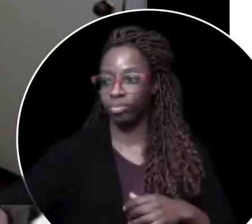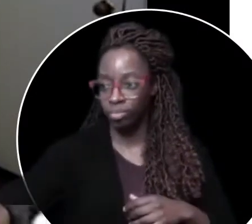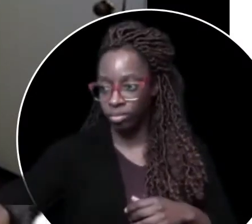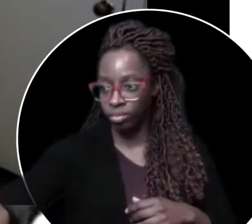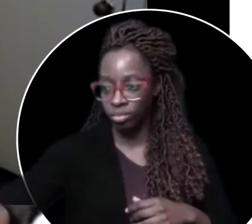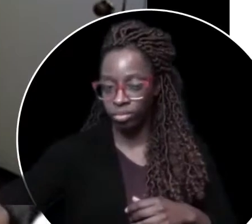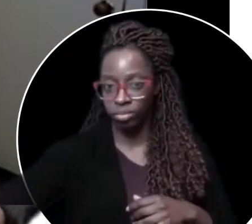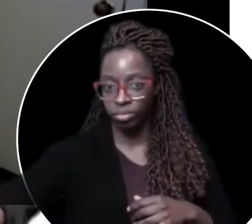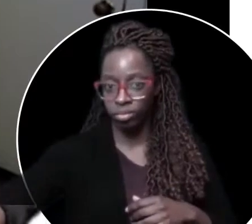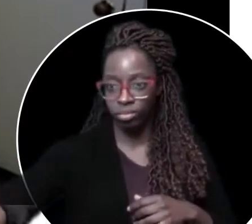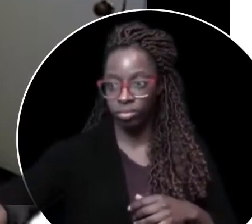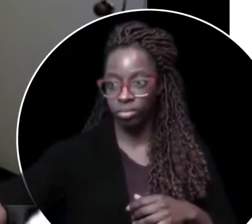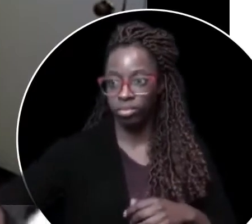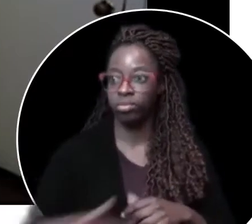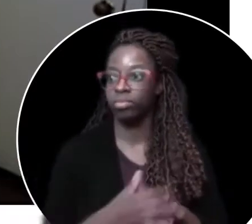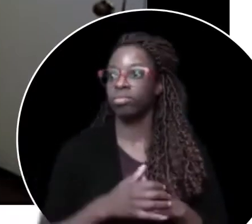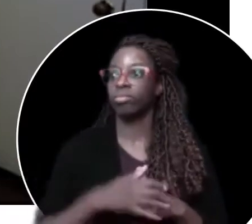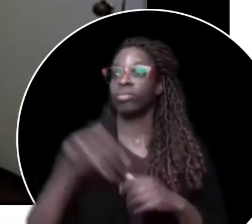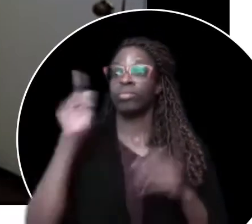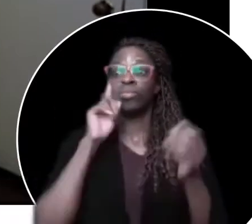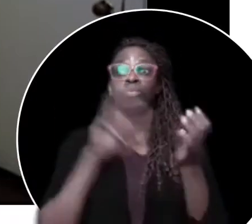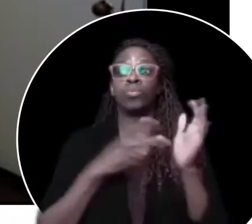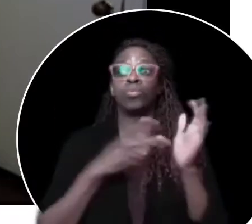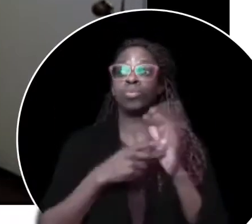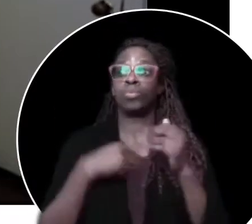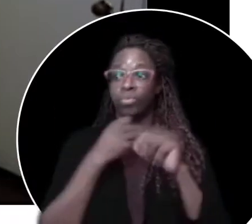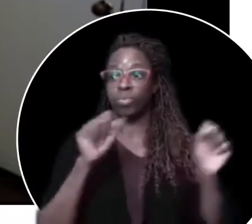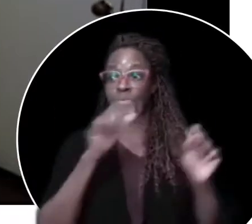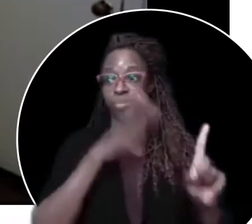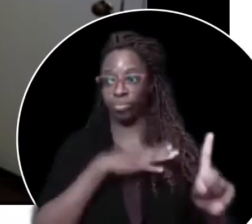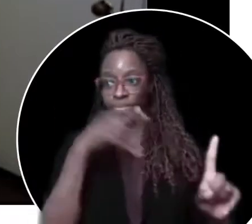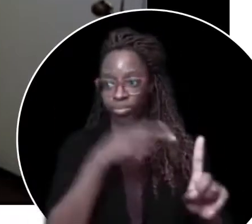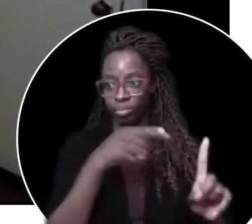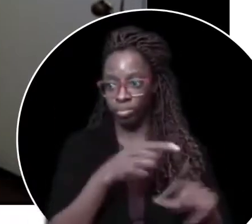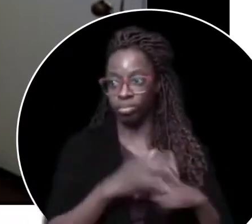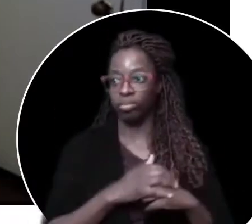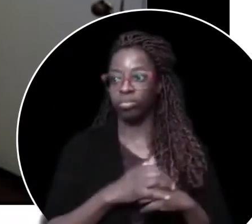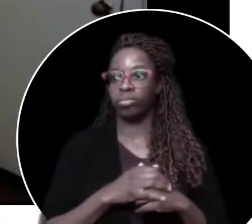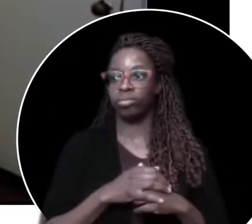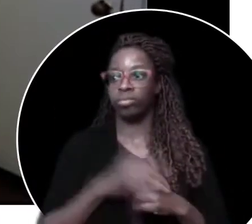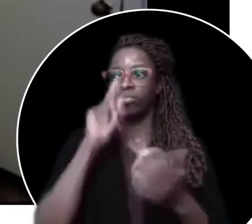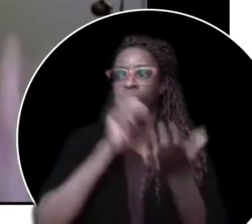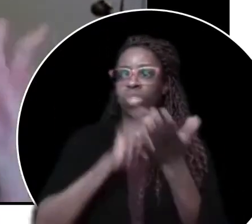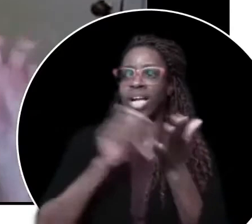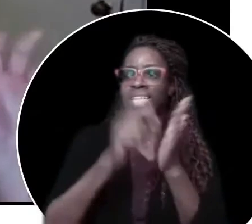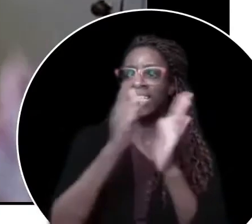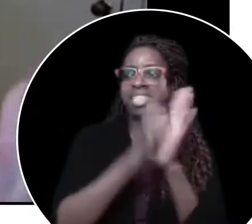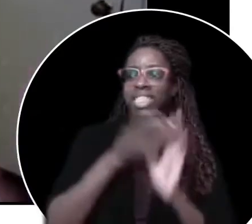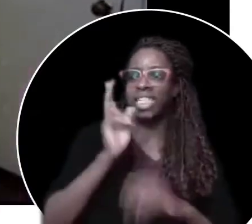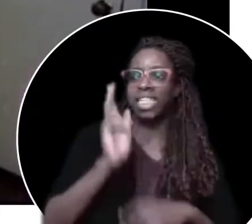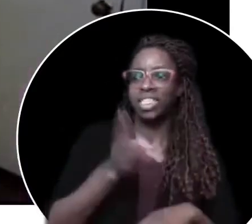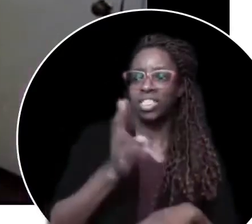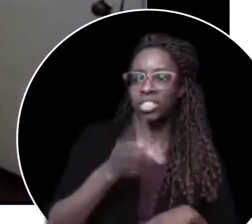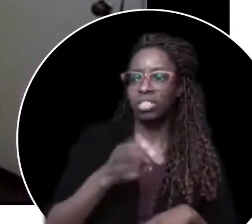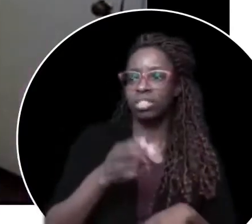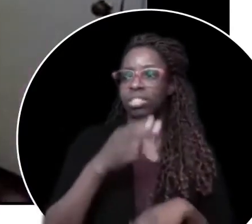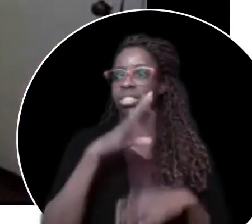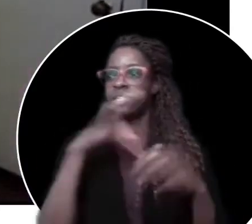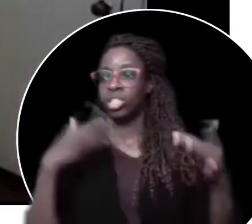the consolidation of a new identity category of those who appear Arab, Muslim, or Middle